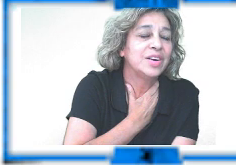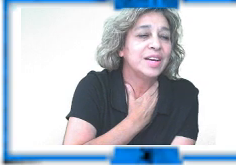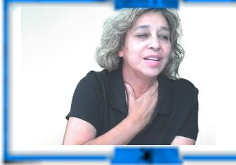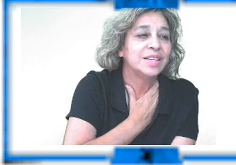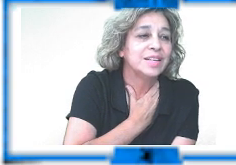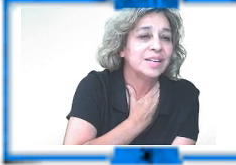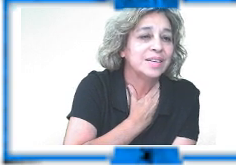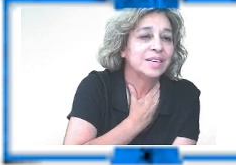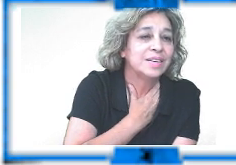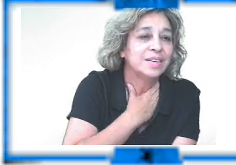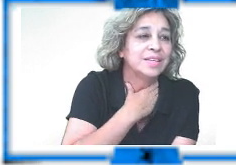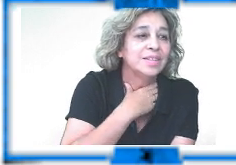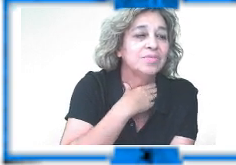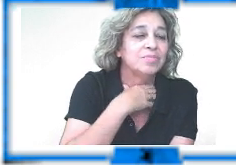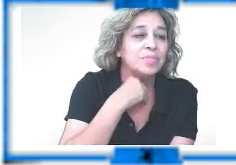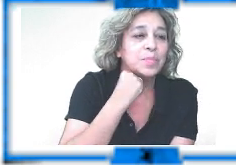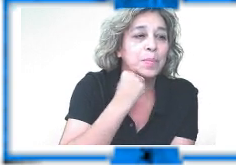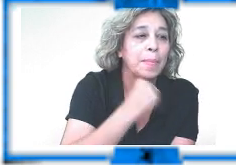That's right.